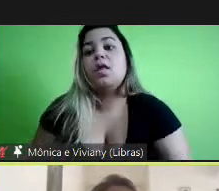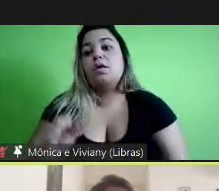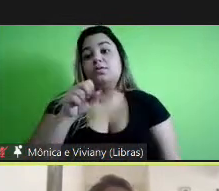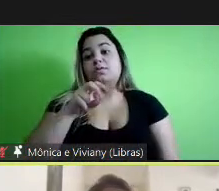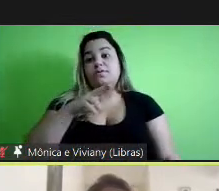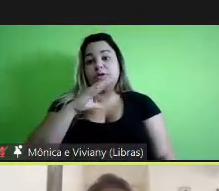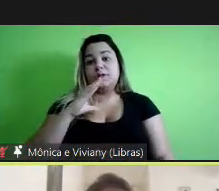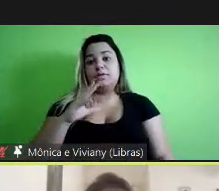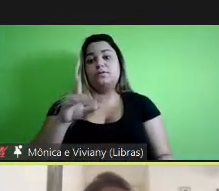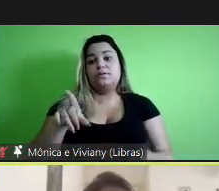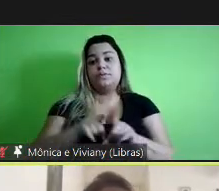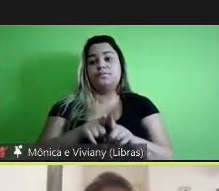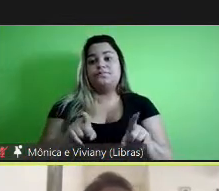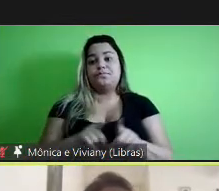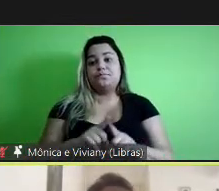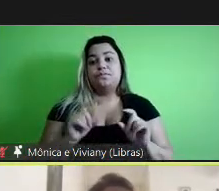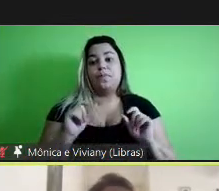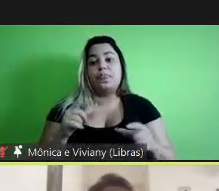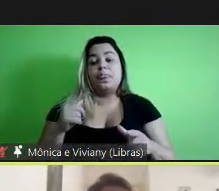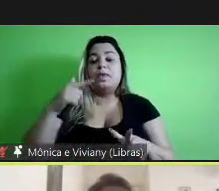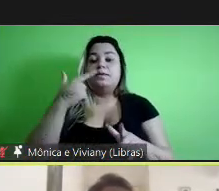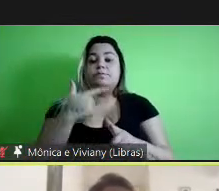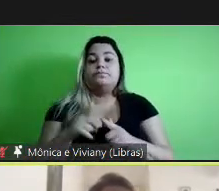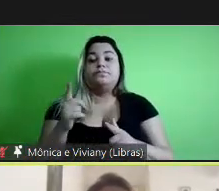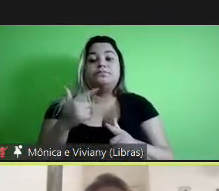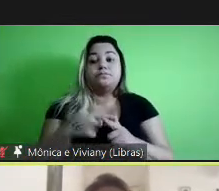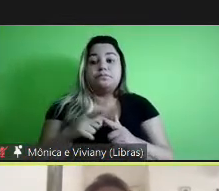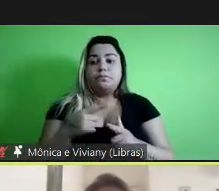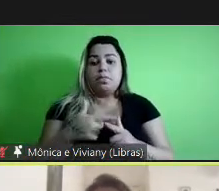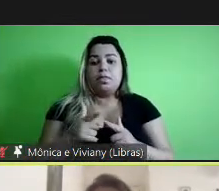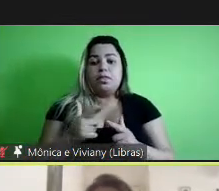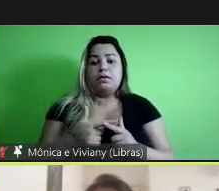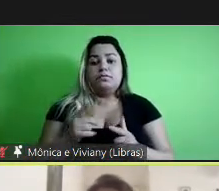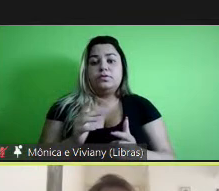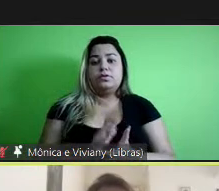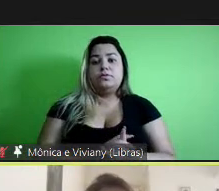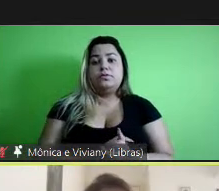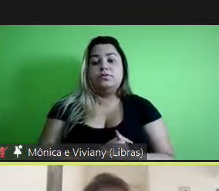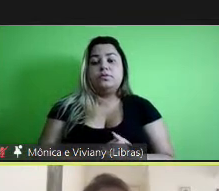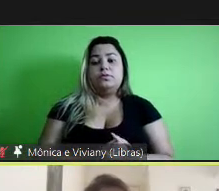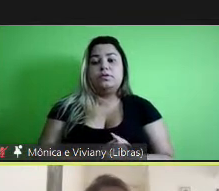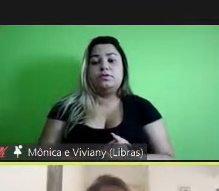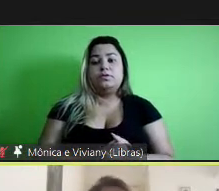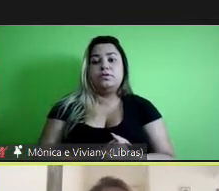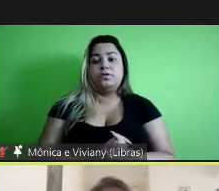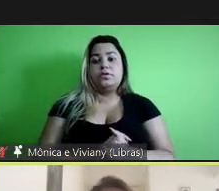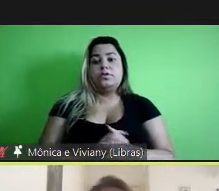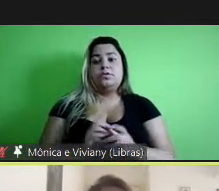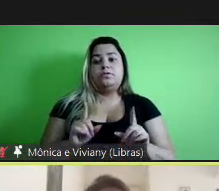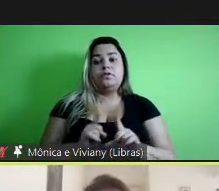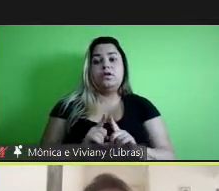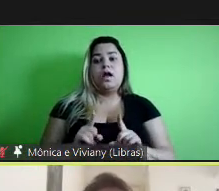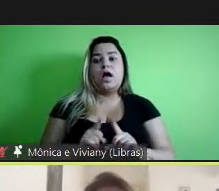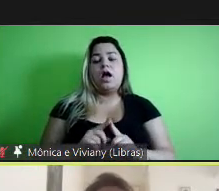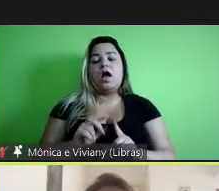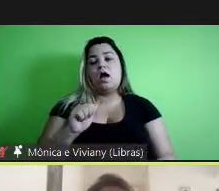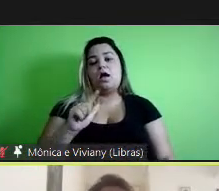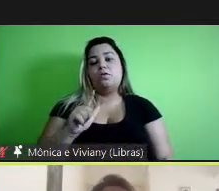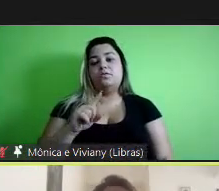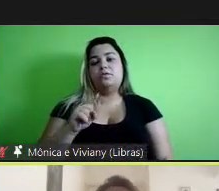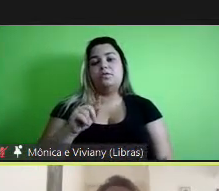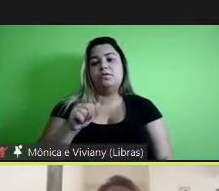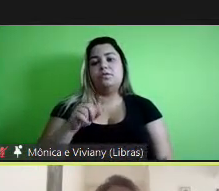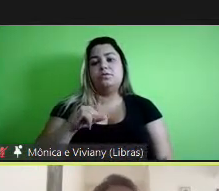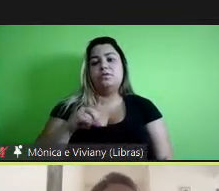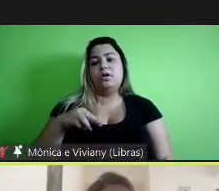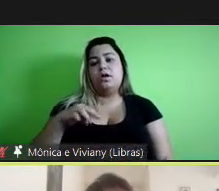problemas it's a main one of the main causes of heart tem uma problems, relação já com Alzheimer, and com it has a relationship